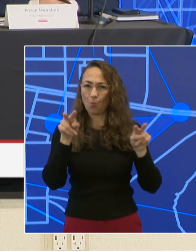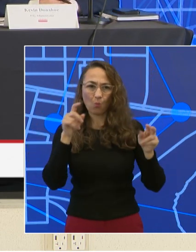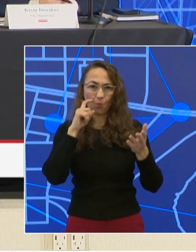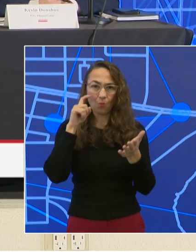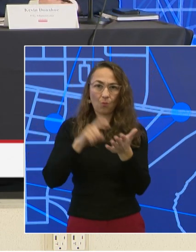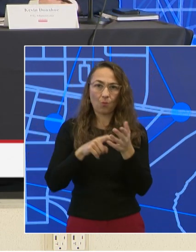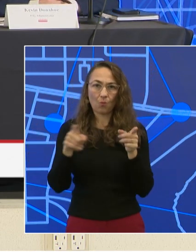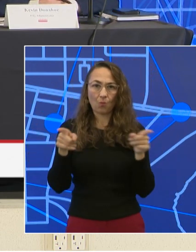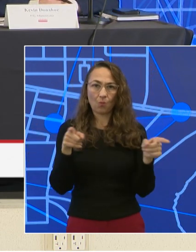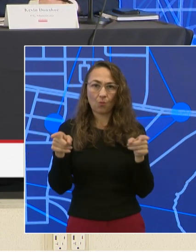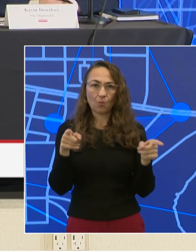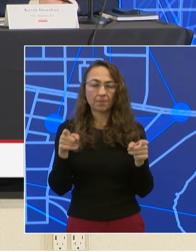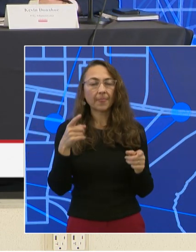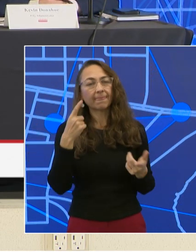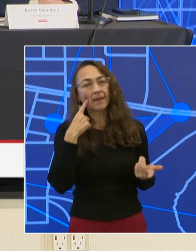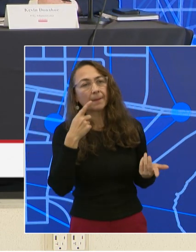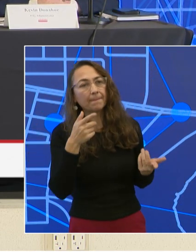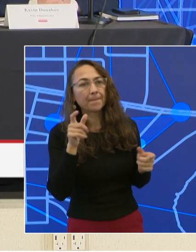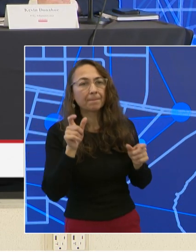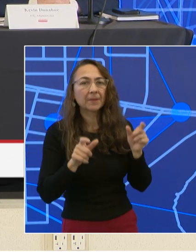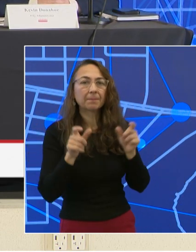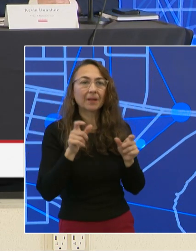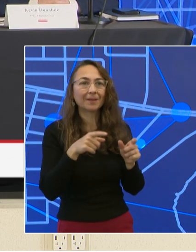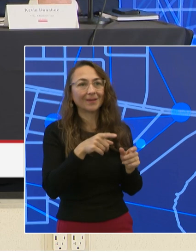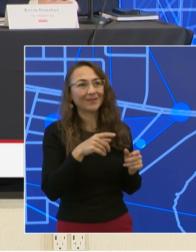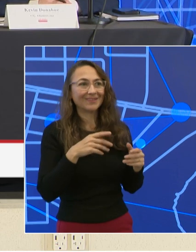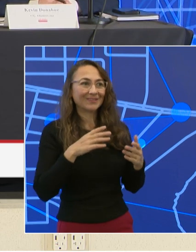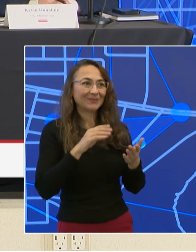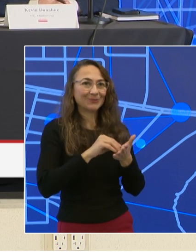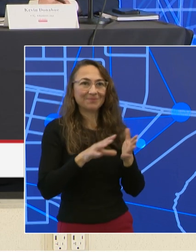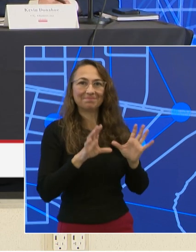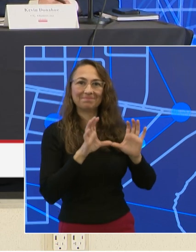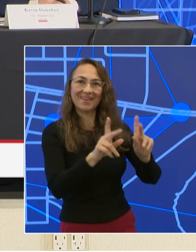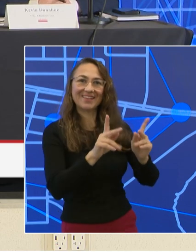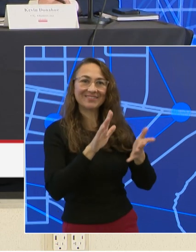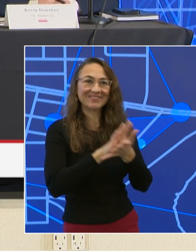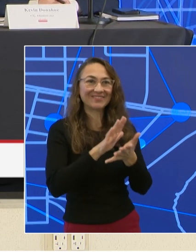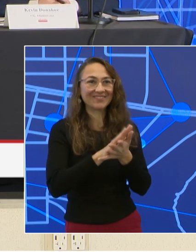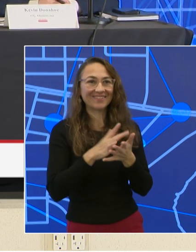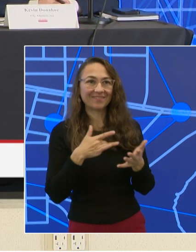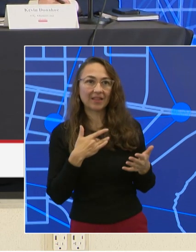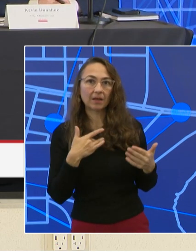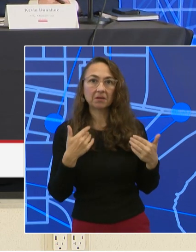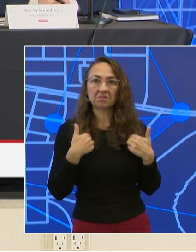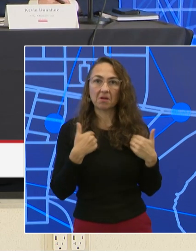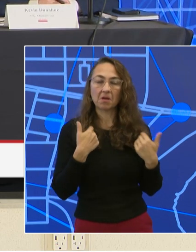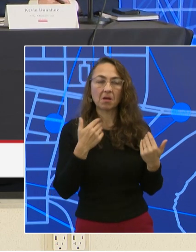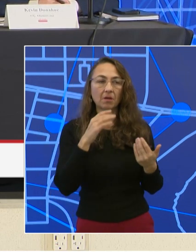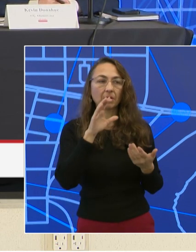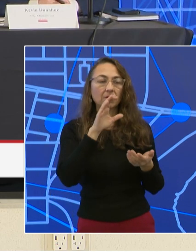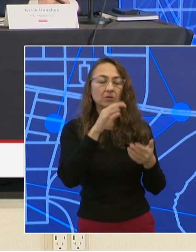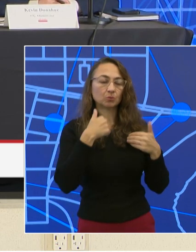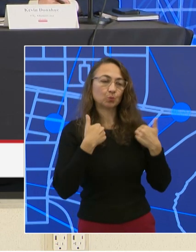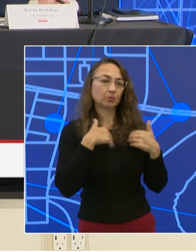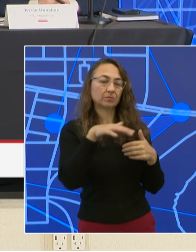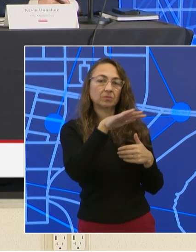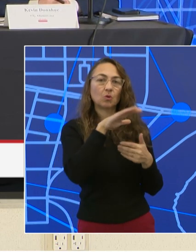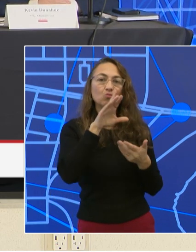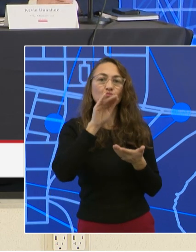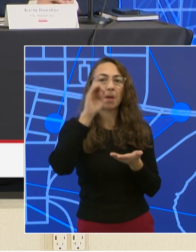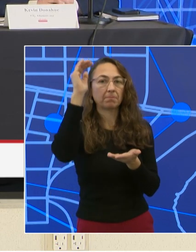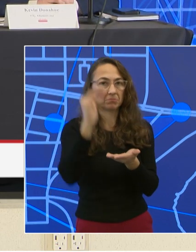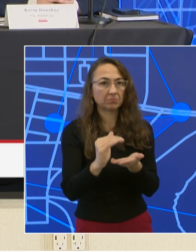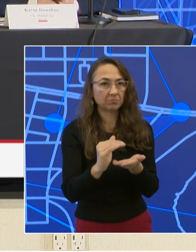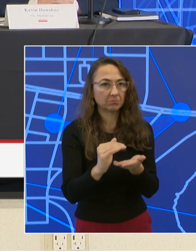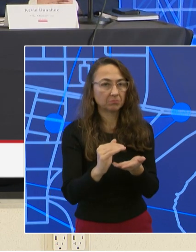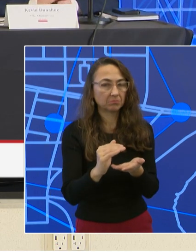for example, when kids are back in school, we see the juvenile crime drop off in certain categories. What are you seeing there?